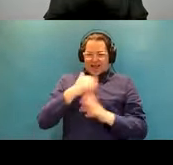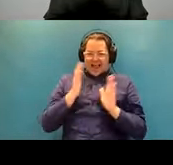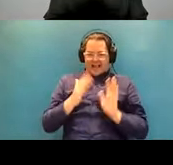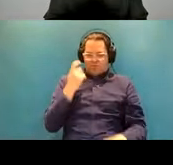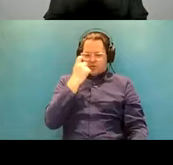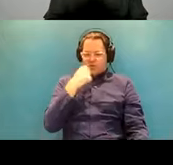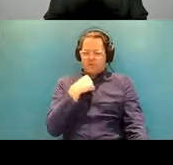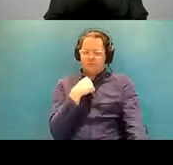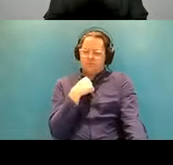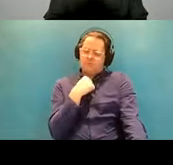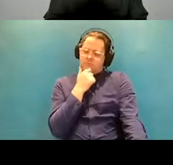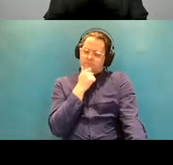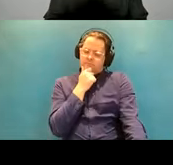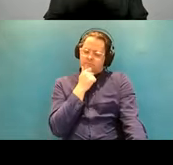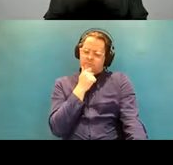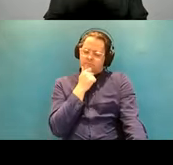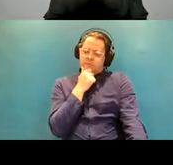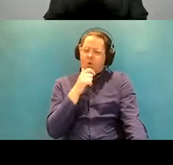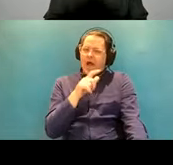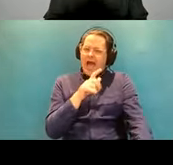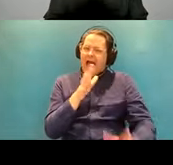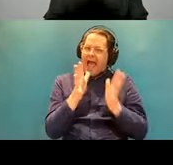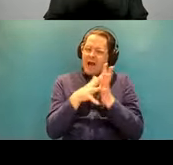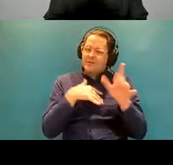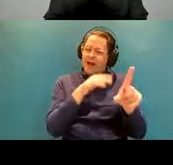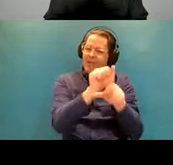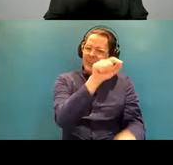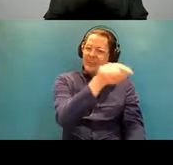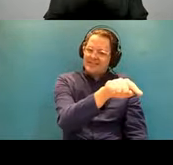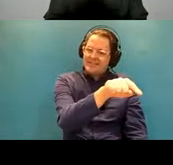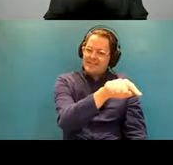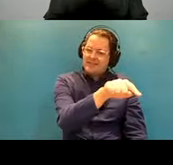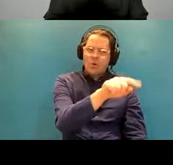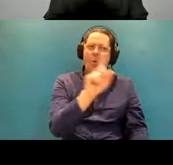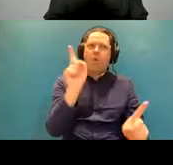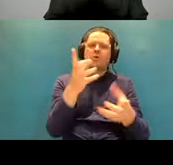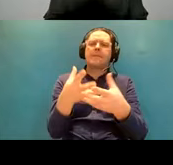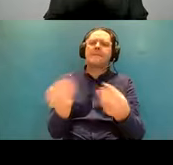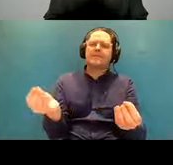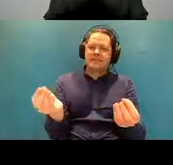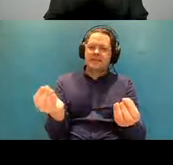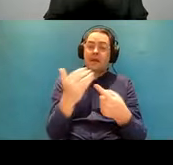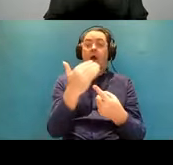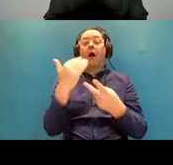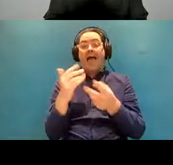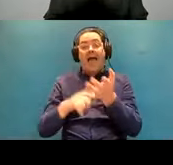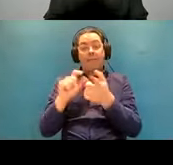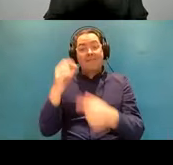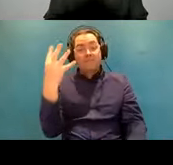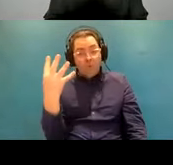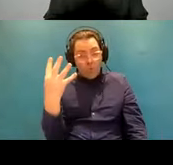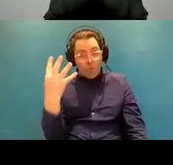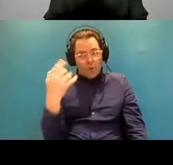in the future, how did this find me? And I think we have to ask those questions as well. And also, what are we not finding and what doesn't find